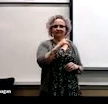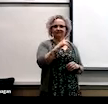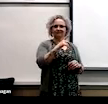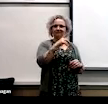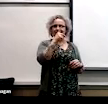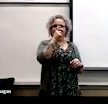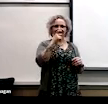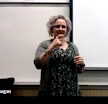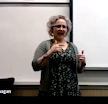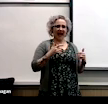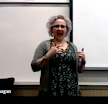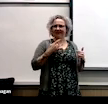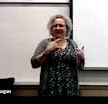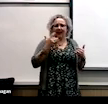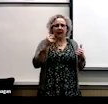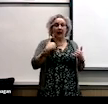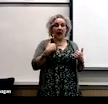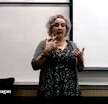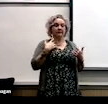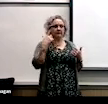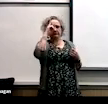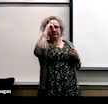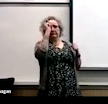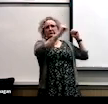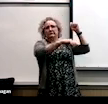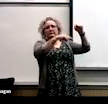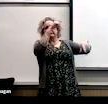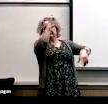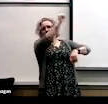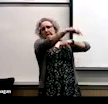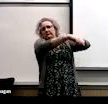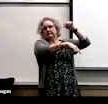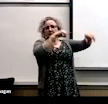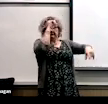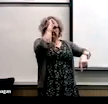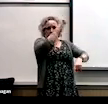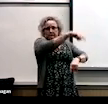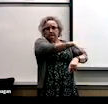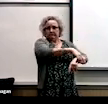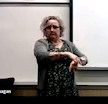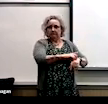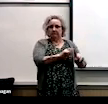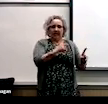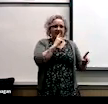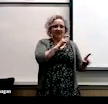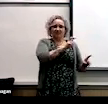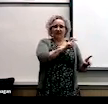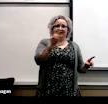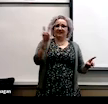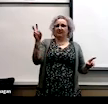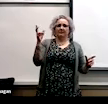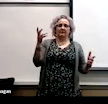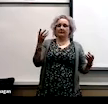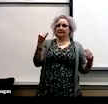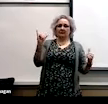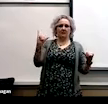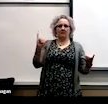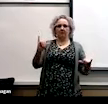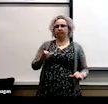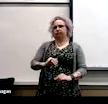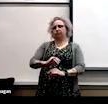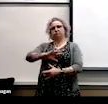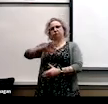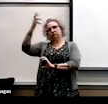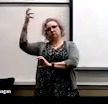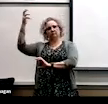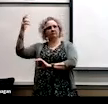all these crumbs along the way. It's just like. Totally, and you might be dropping them and they don't hear them, right? And we know